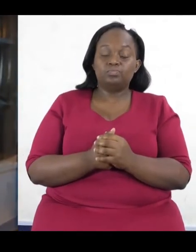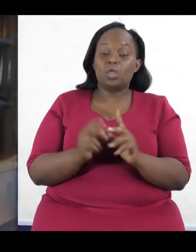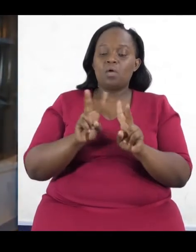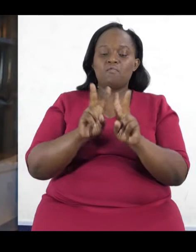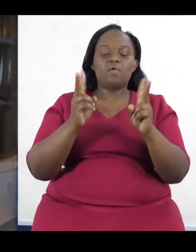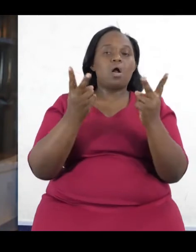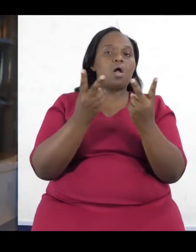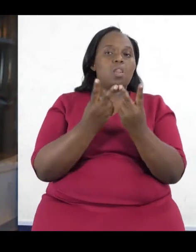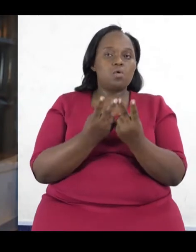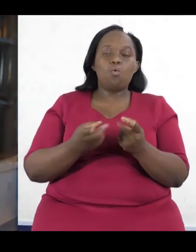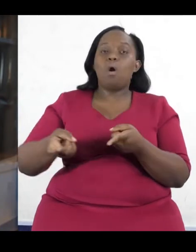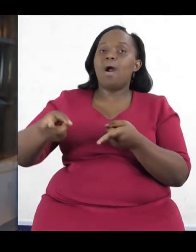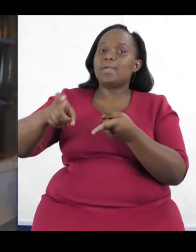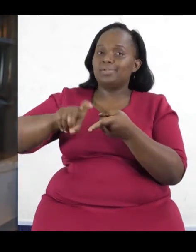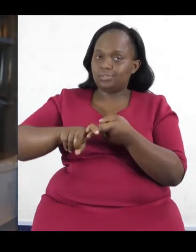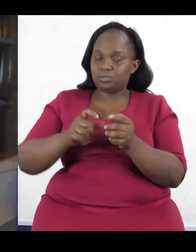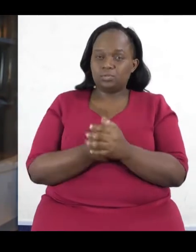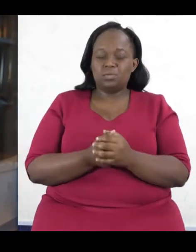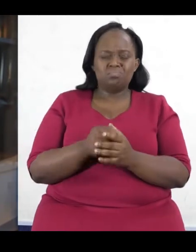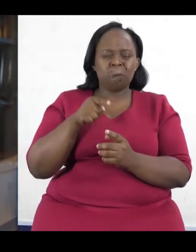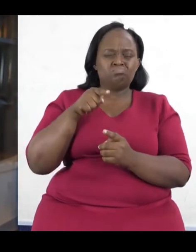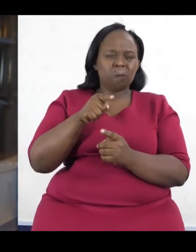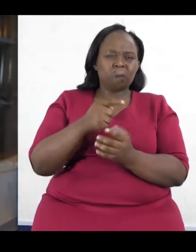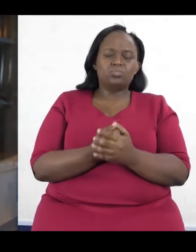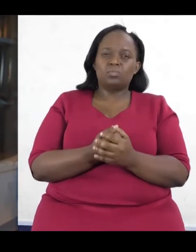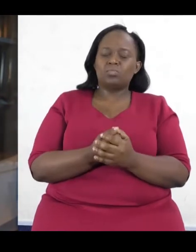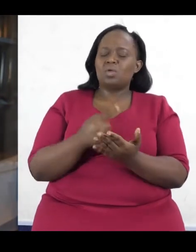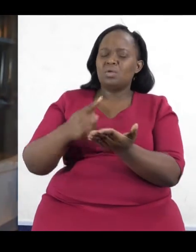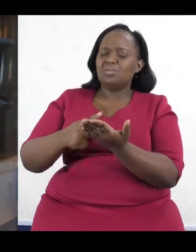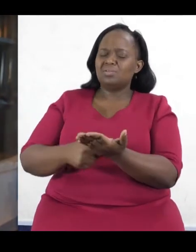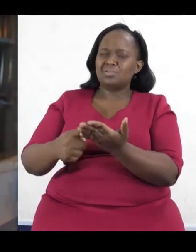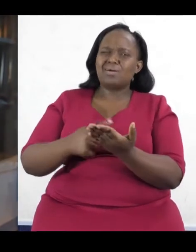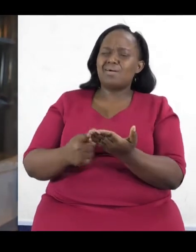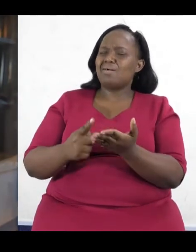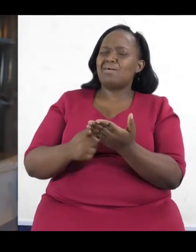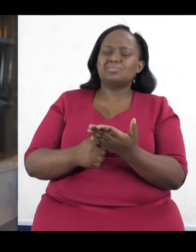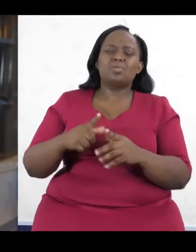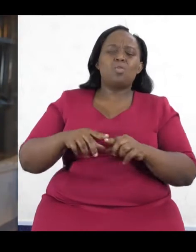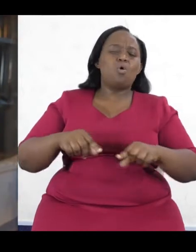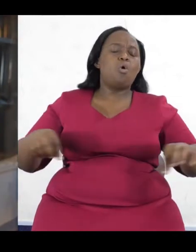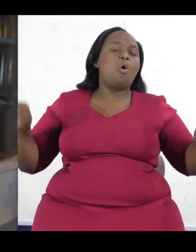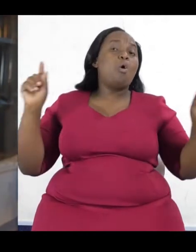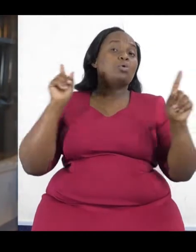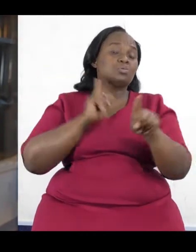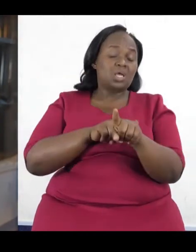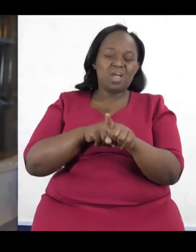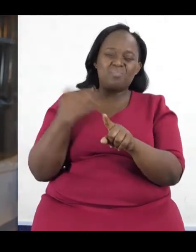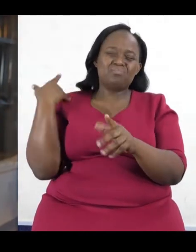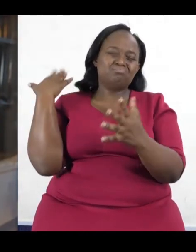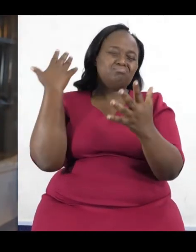addition. This is an aspect that we've discussed for quite a number of years. From